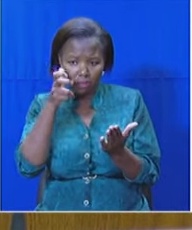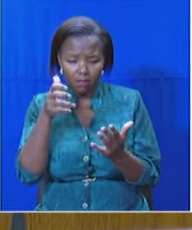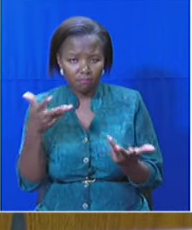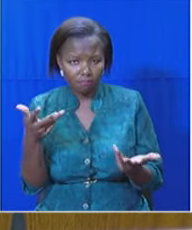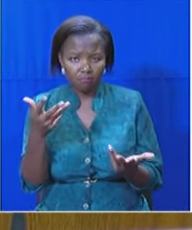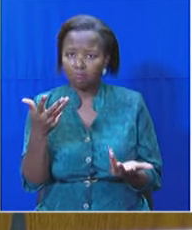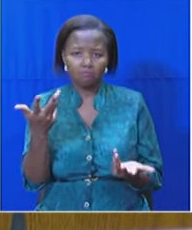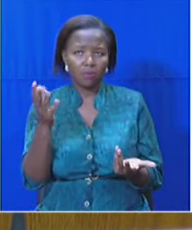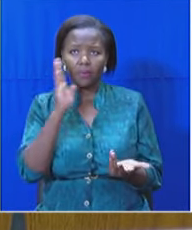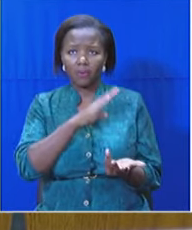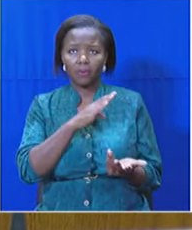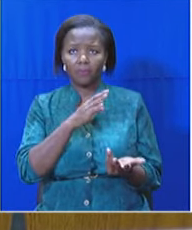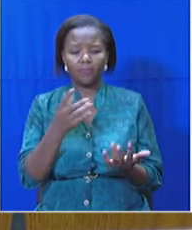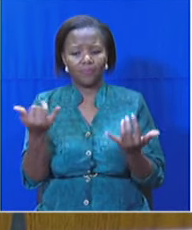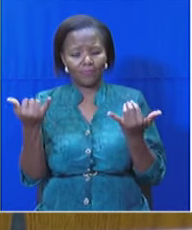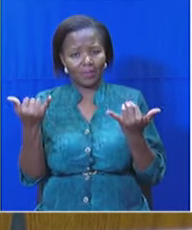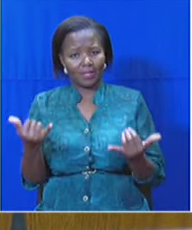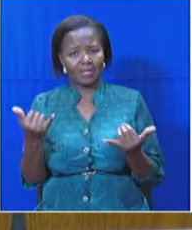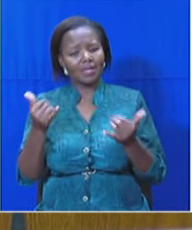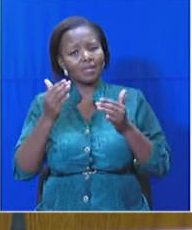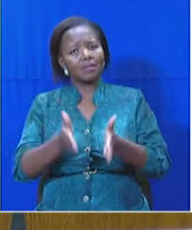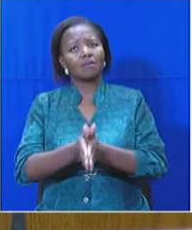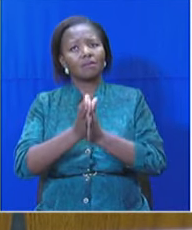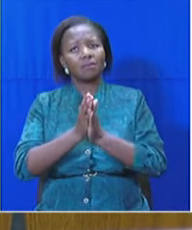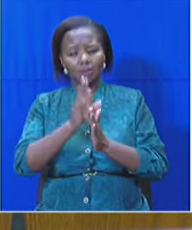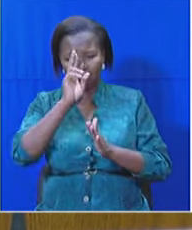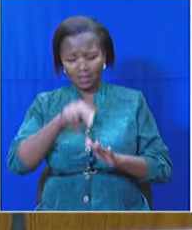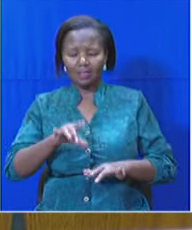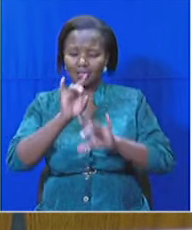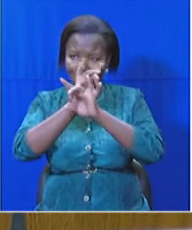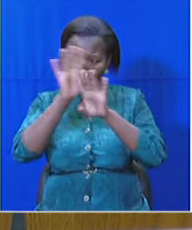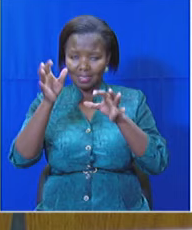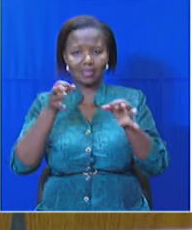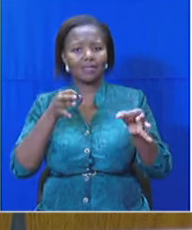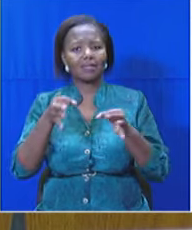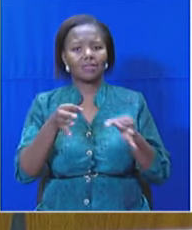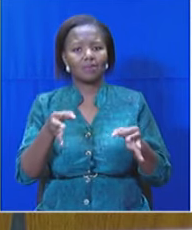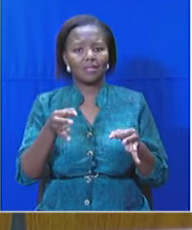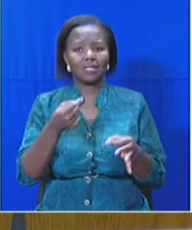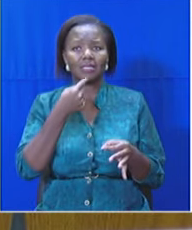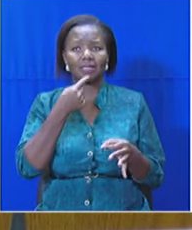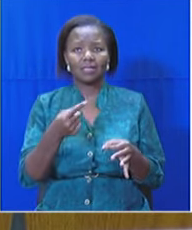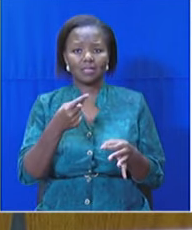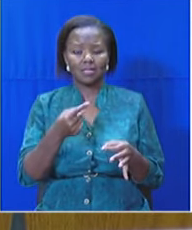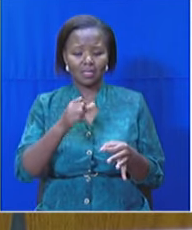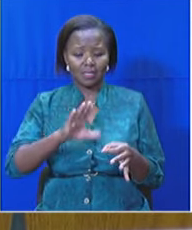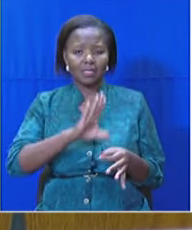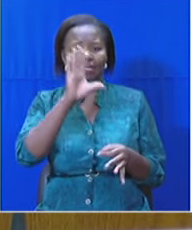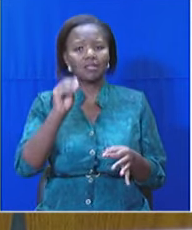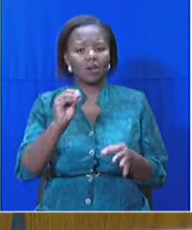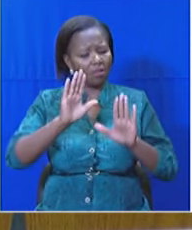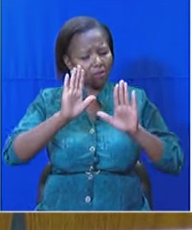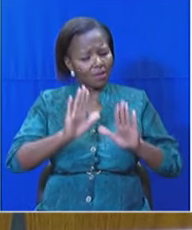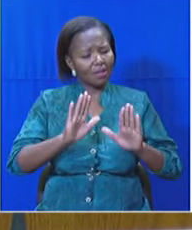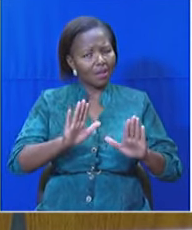look at it again. So, Minister, can you clearly come out here today and tell all people in South Africa what is it to expect from this